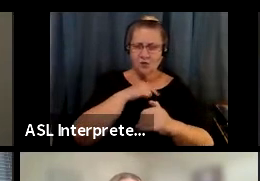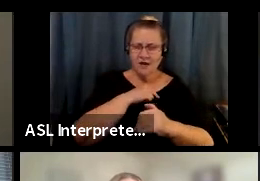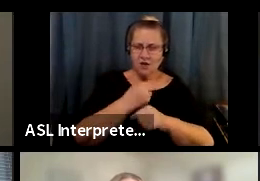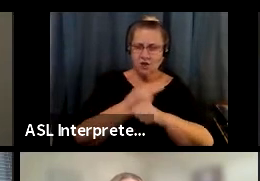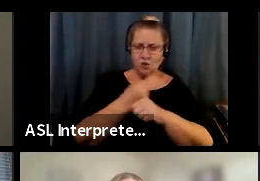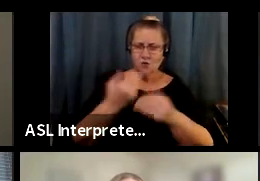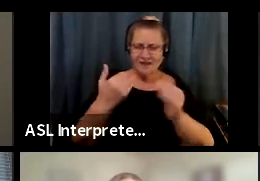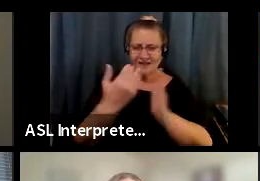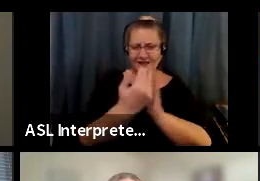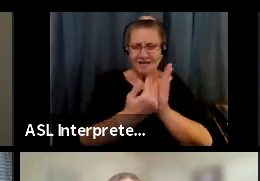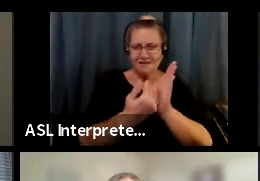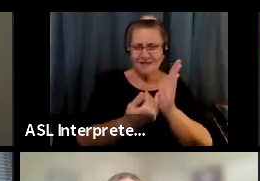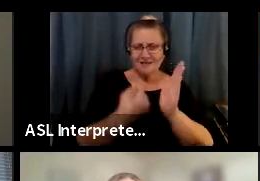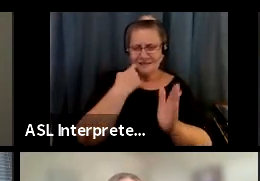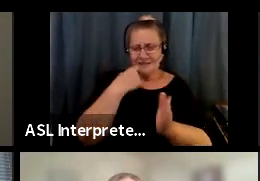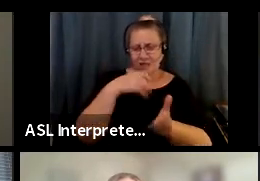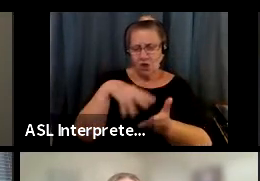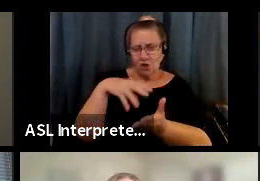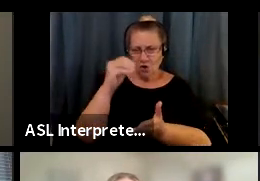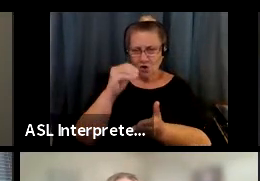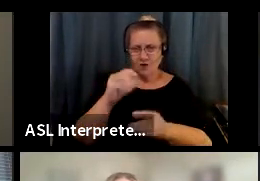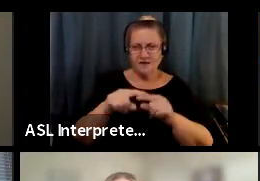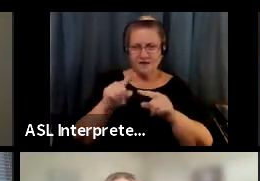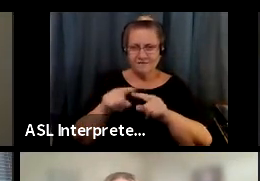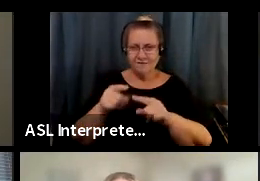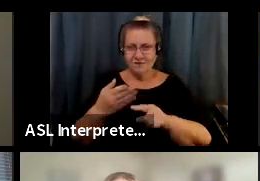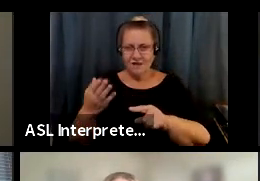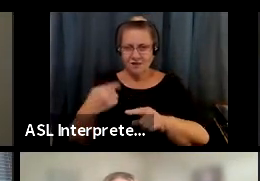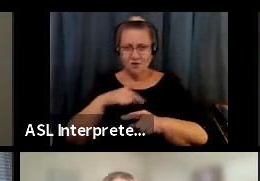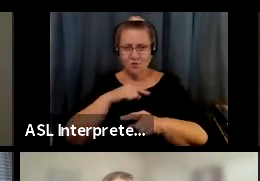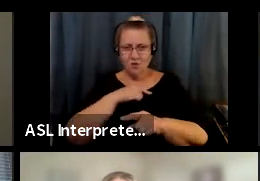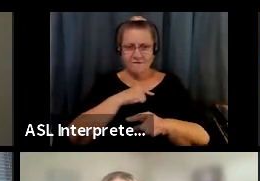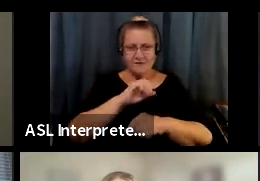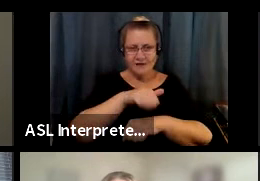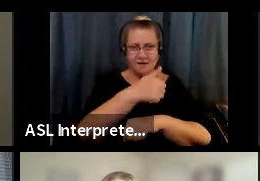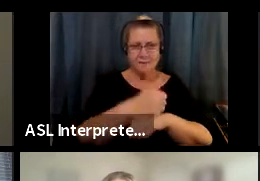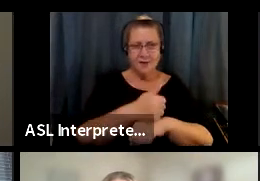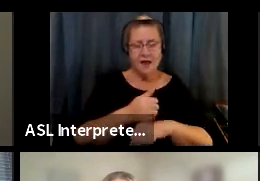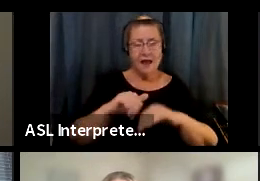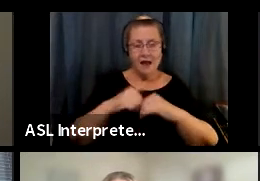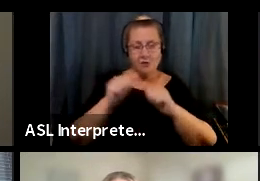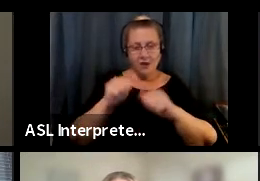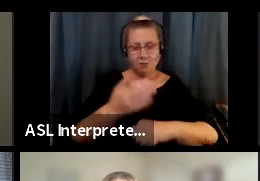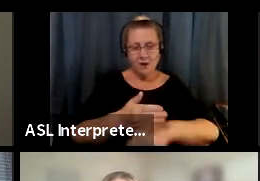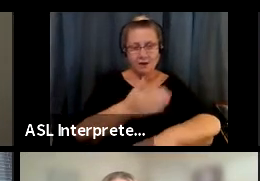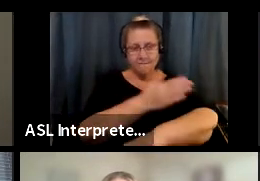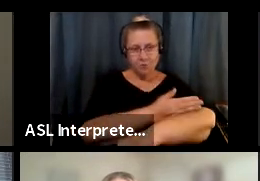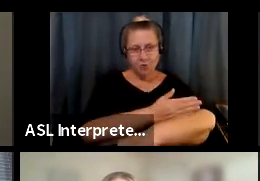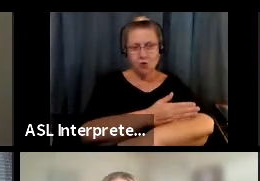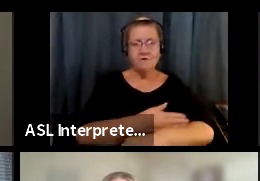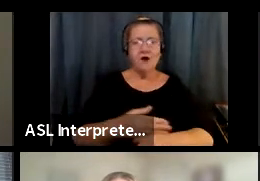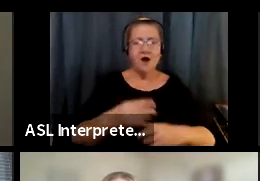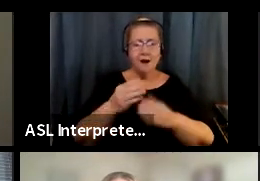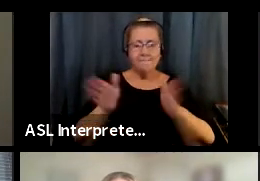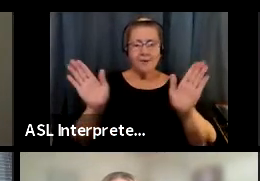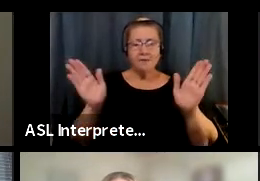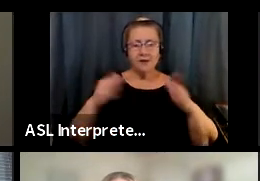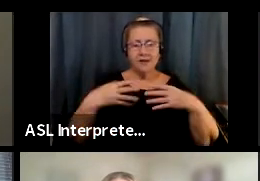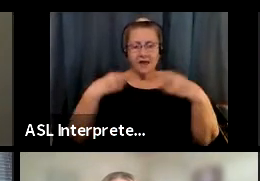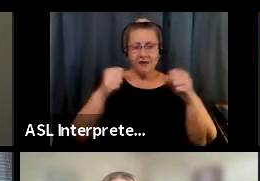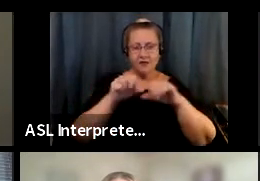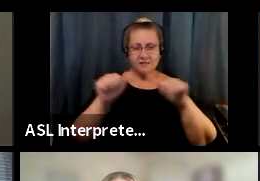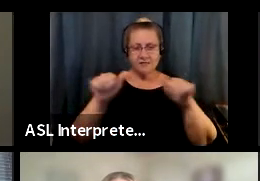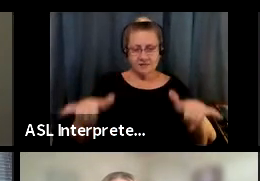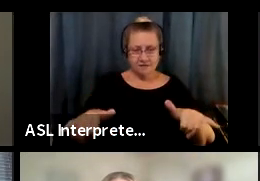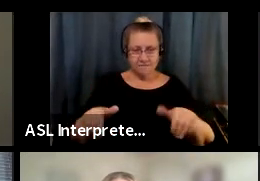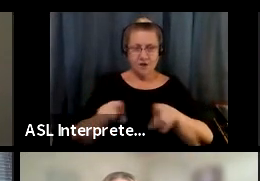the infrastructure built, and extrapolate that to improve our public health and health delivery systems. And there was